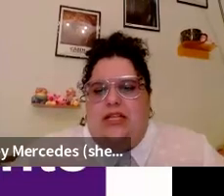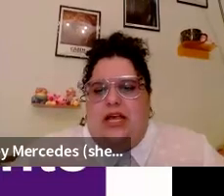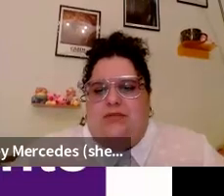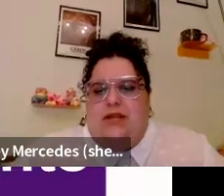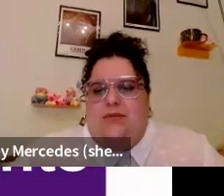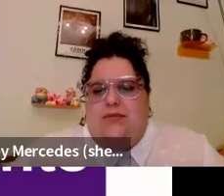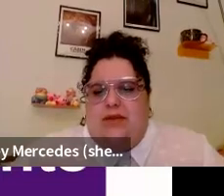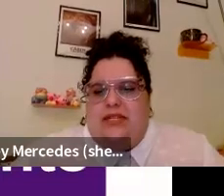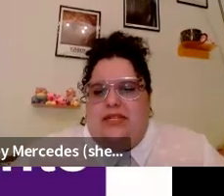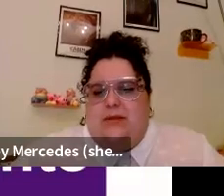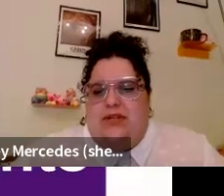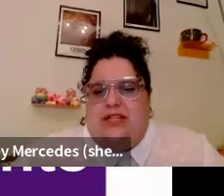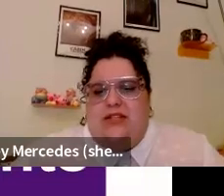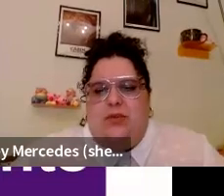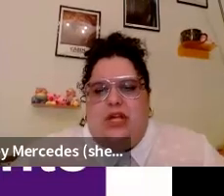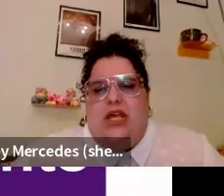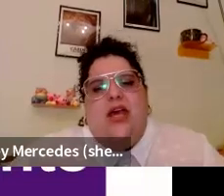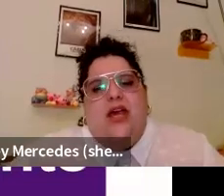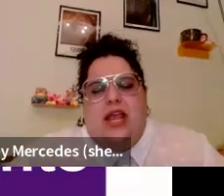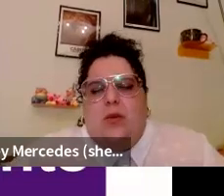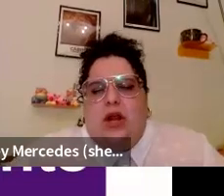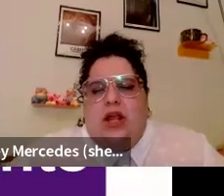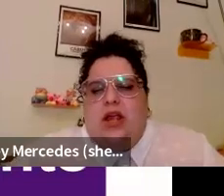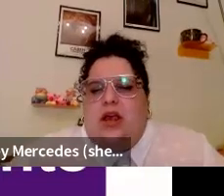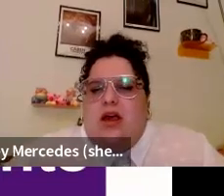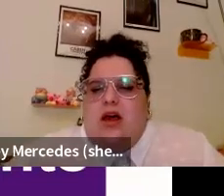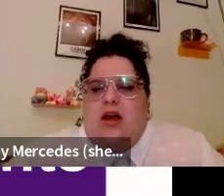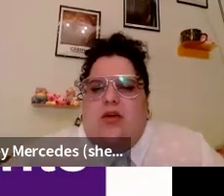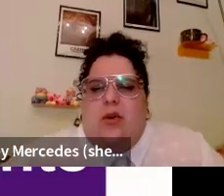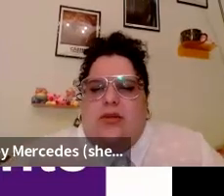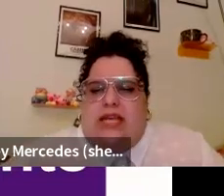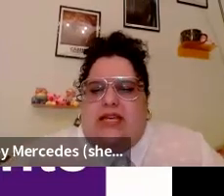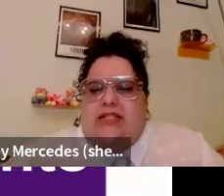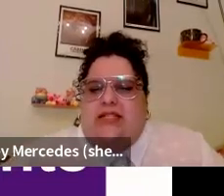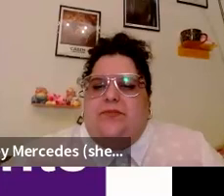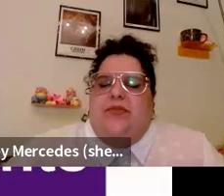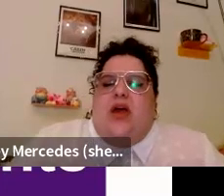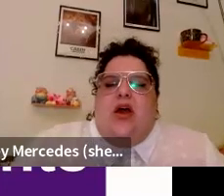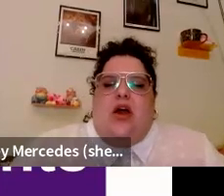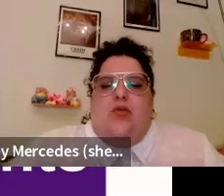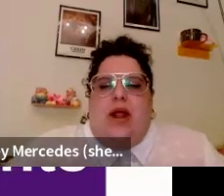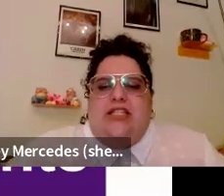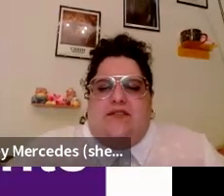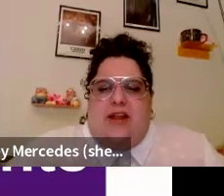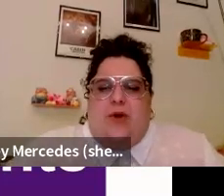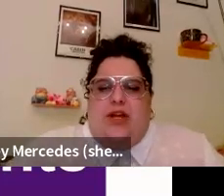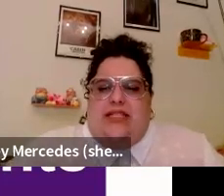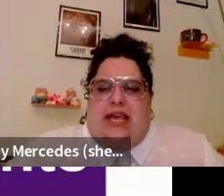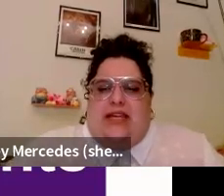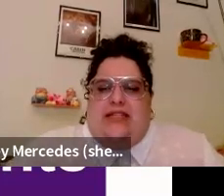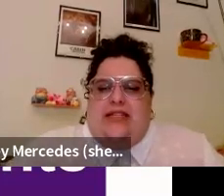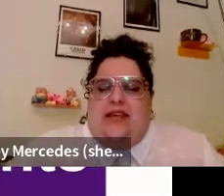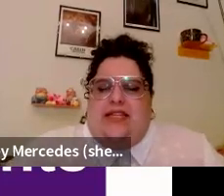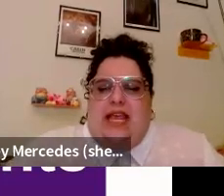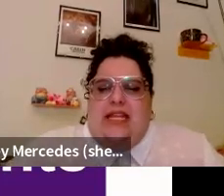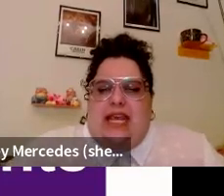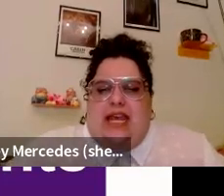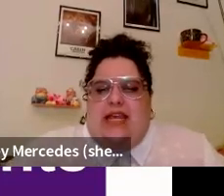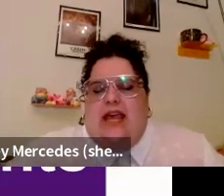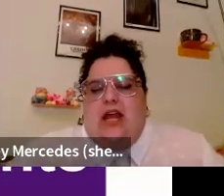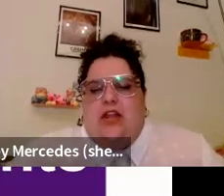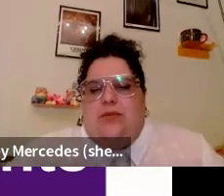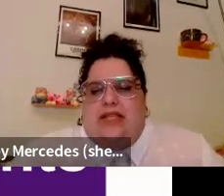now that T. Floetry has been advocating for her needs as a Black, Indigenous, deaf person since she was a child. And